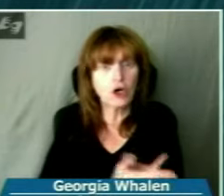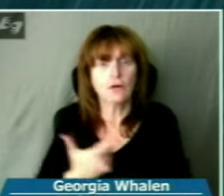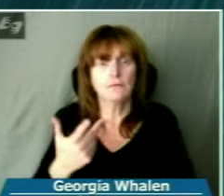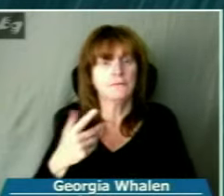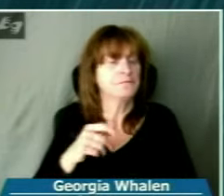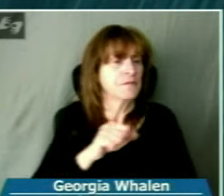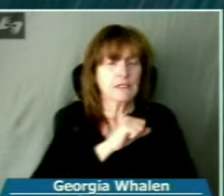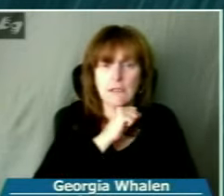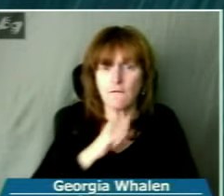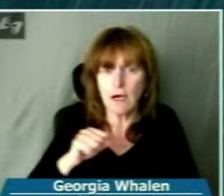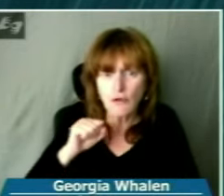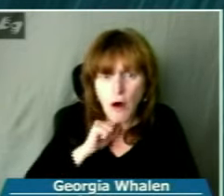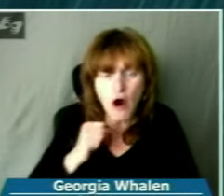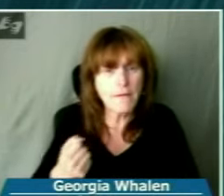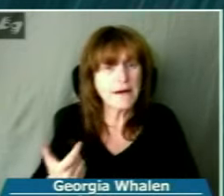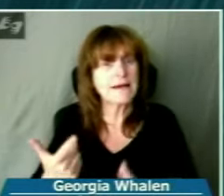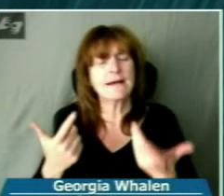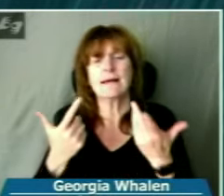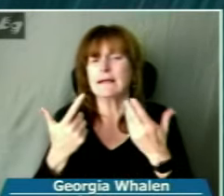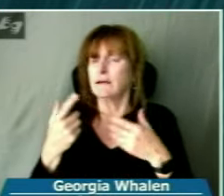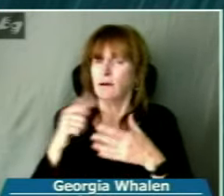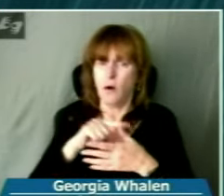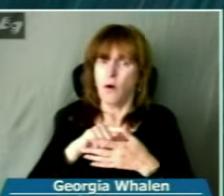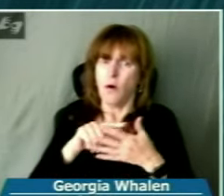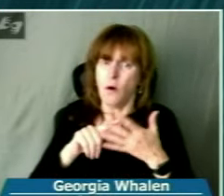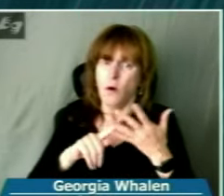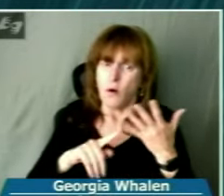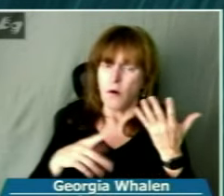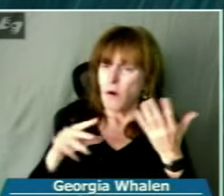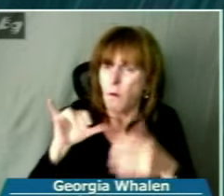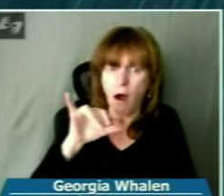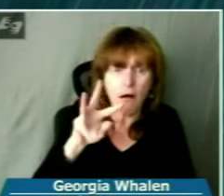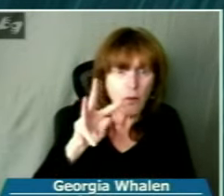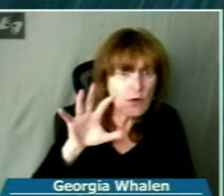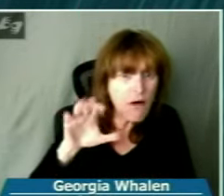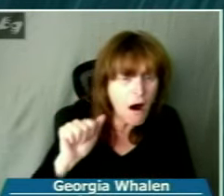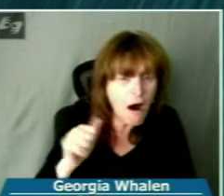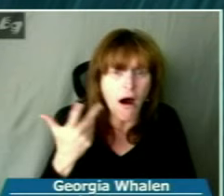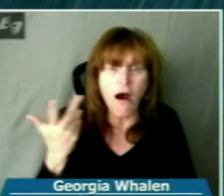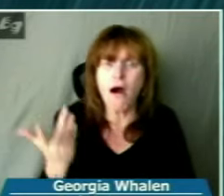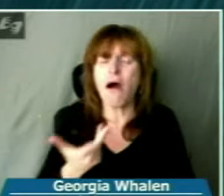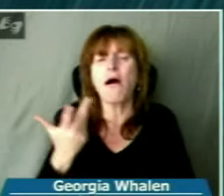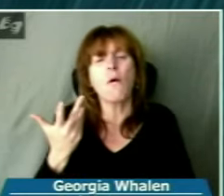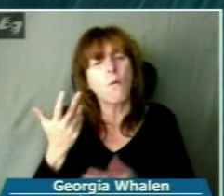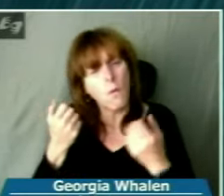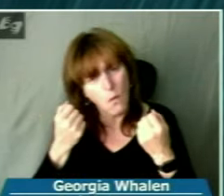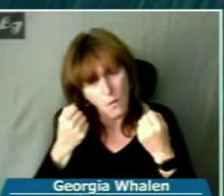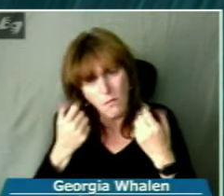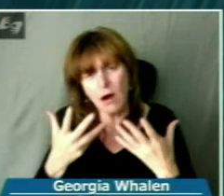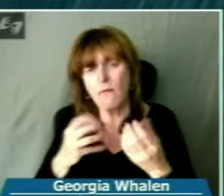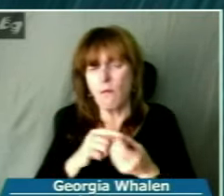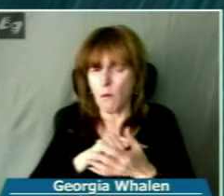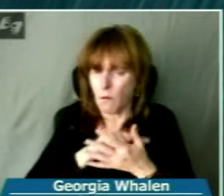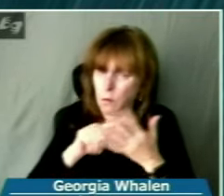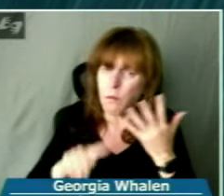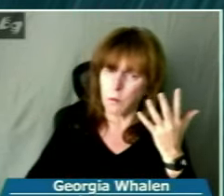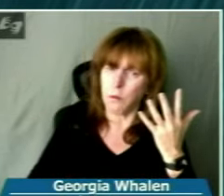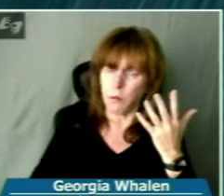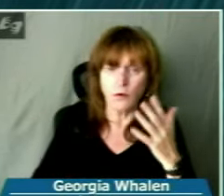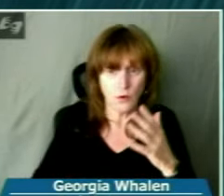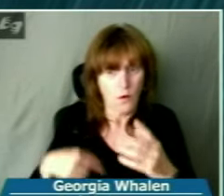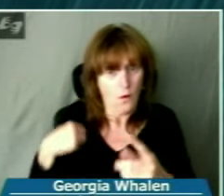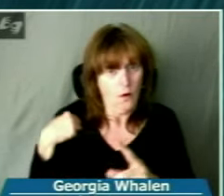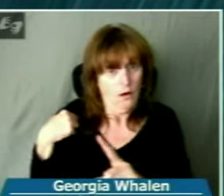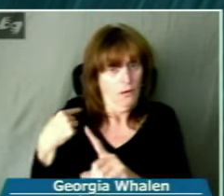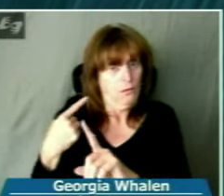the YWCA. Those are just a few of the examples. So early on, we galvanized some work